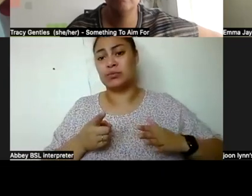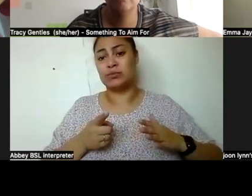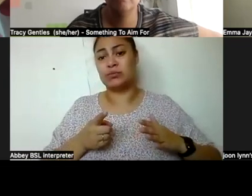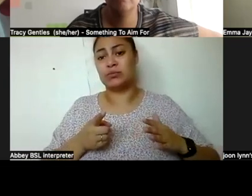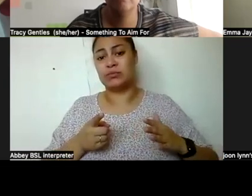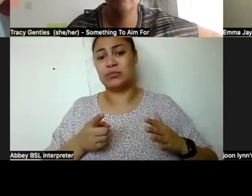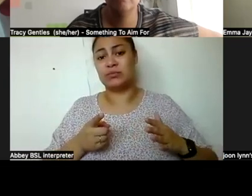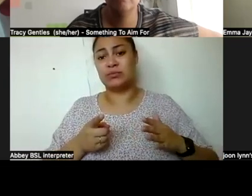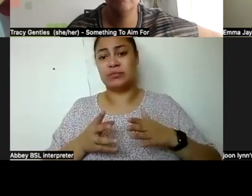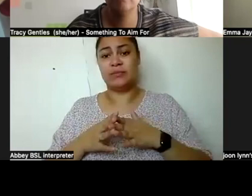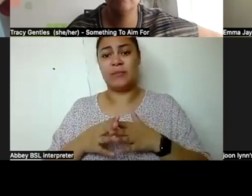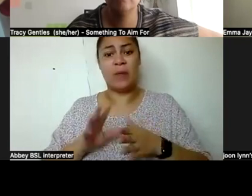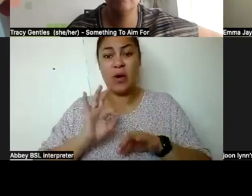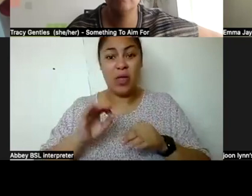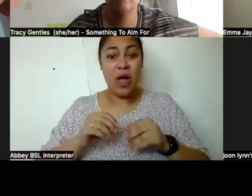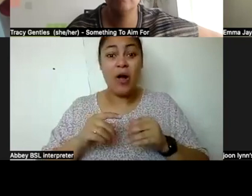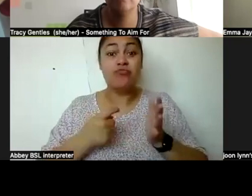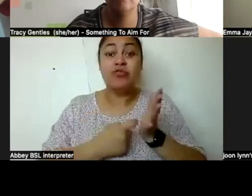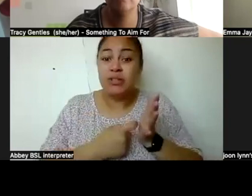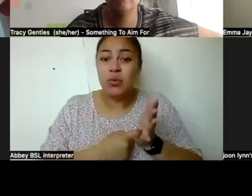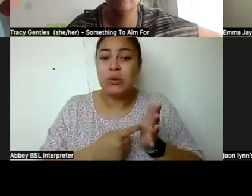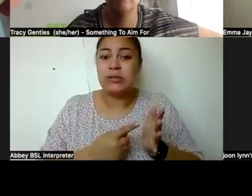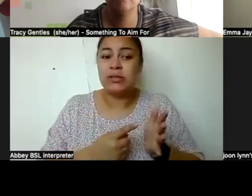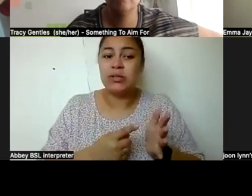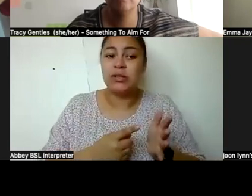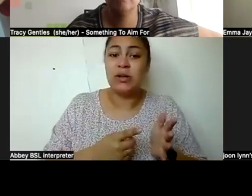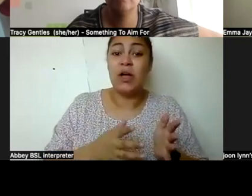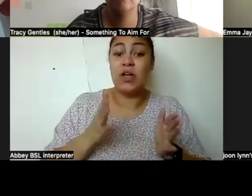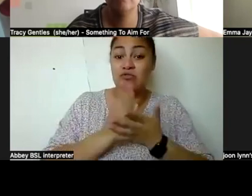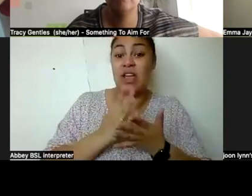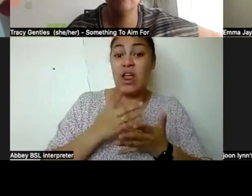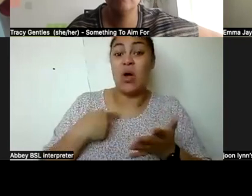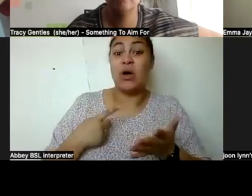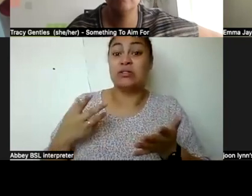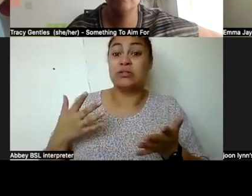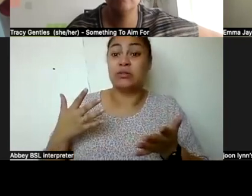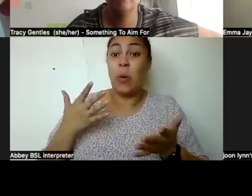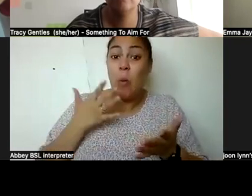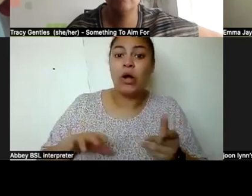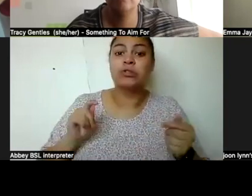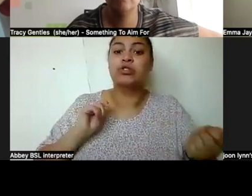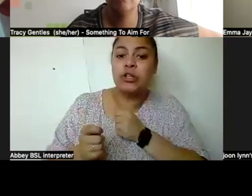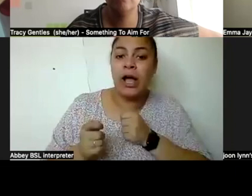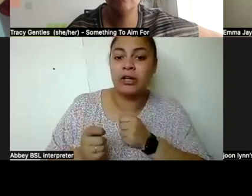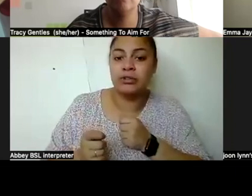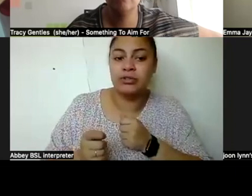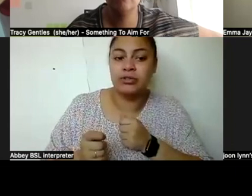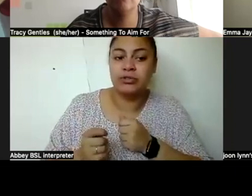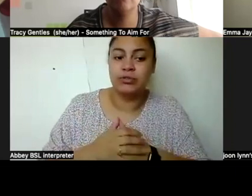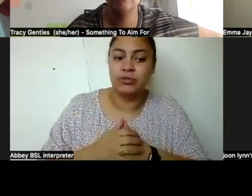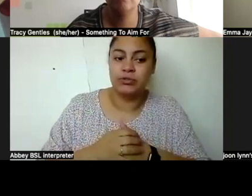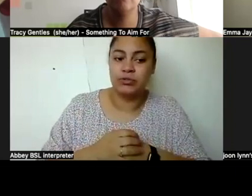a scarcity of resources. I think it's about really us being very intentional and changing the priorities of how those resources